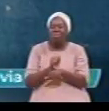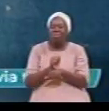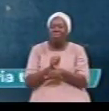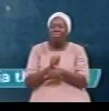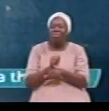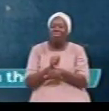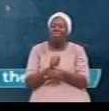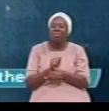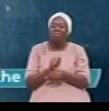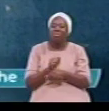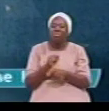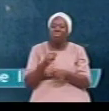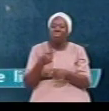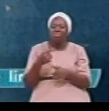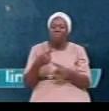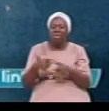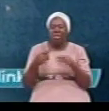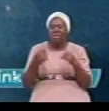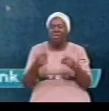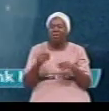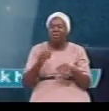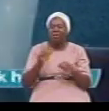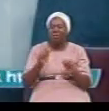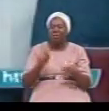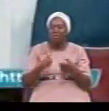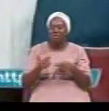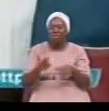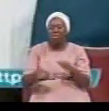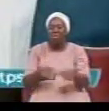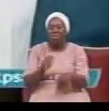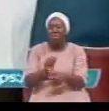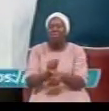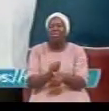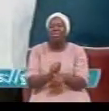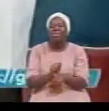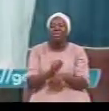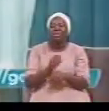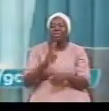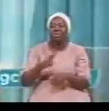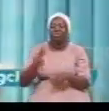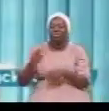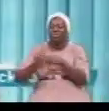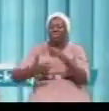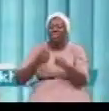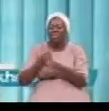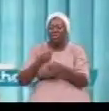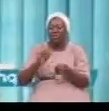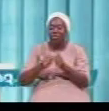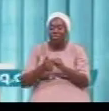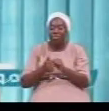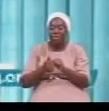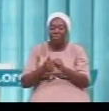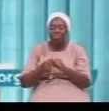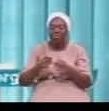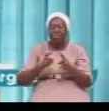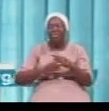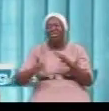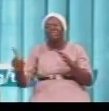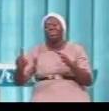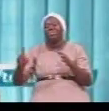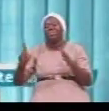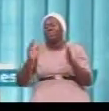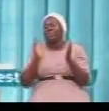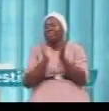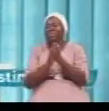comes being able to walk. 22 years problem disappeared. Jam your hands together for the Lord, people of